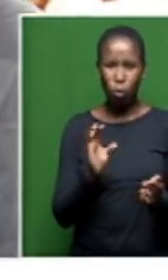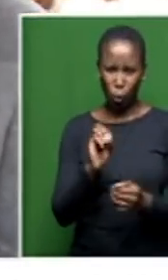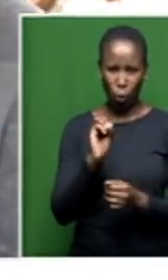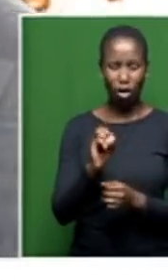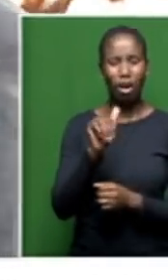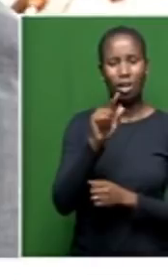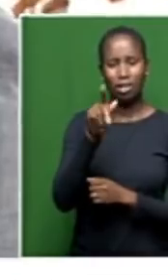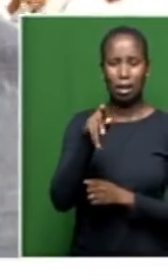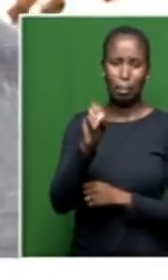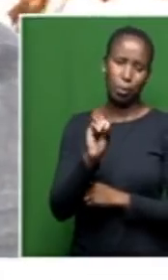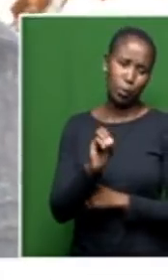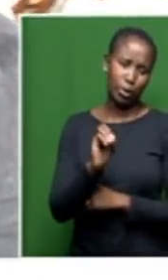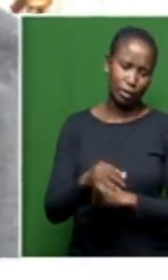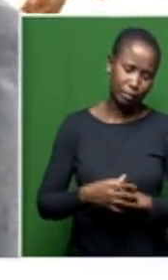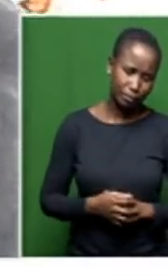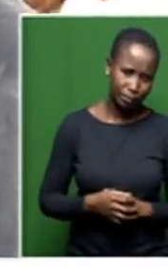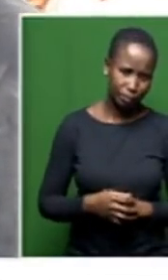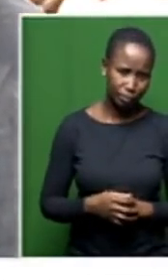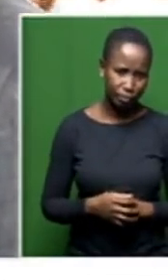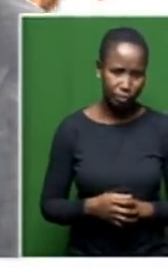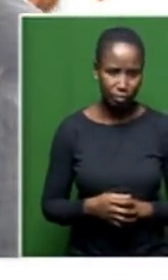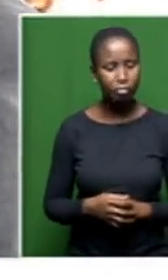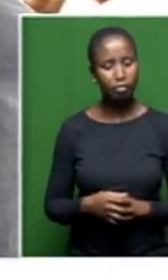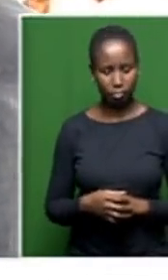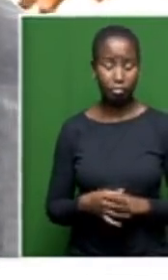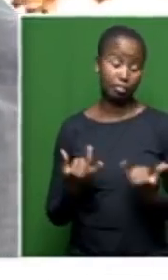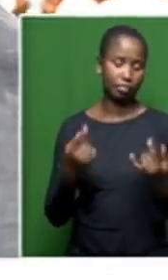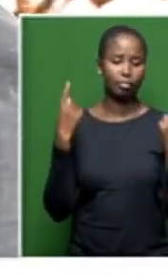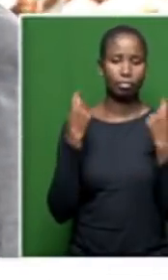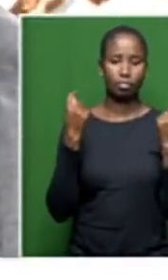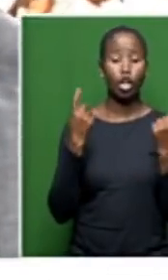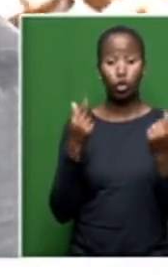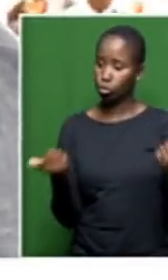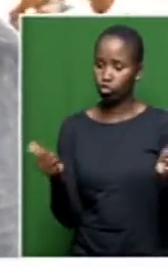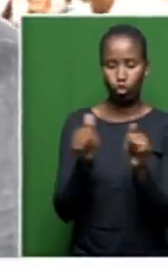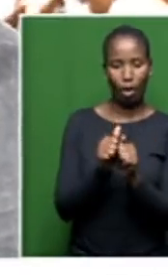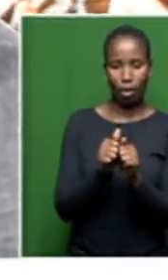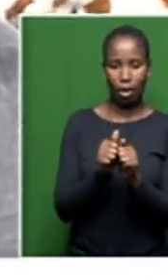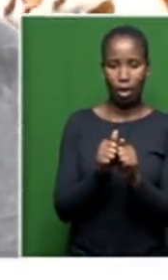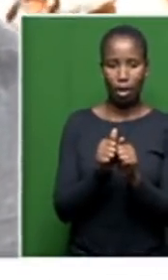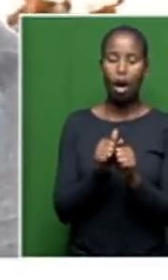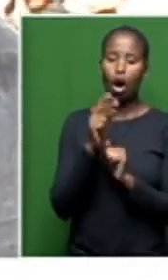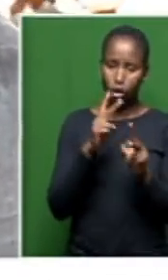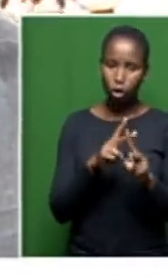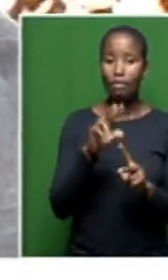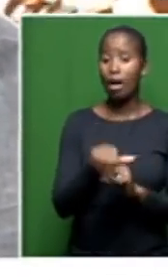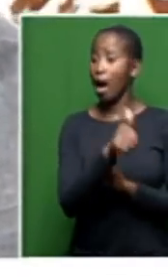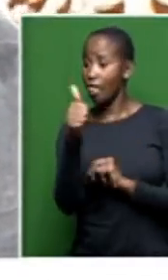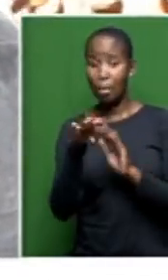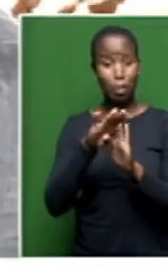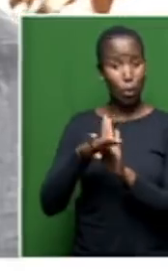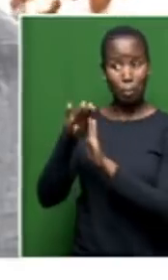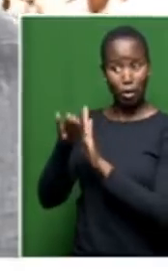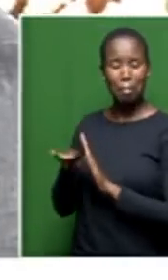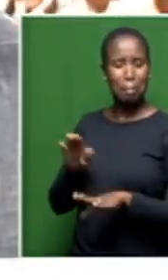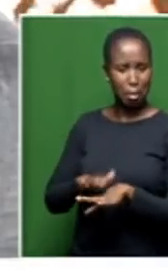AZAPO. So then, we are definitely having this commemoration jointly, not only this commemoration, also other programs,